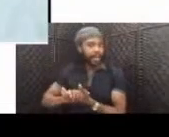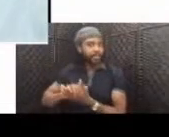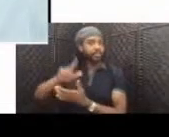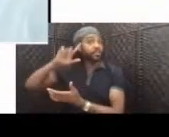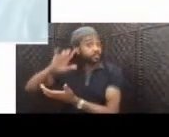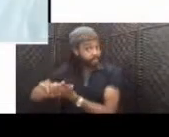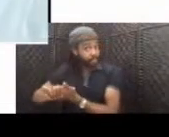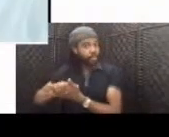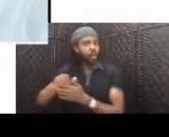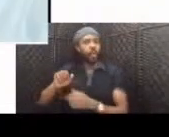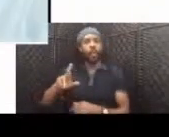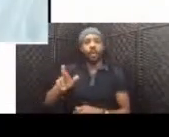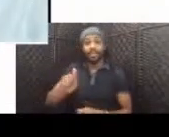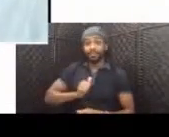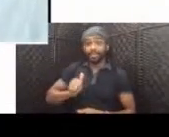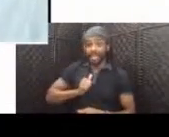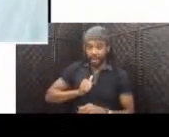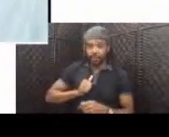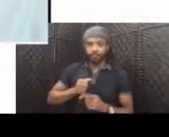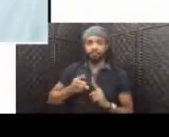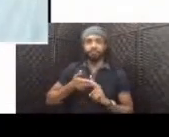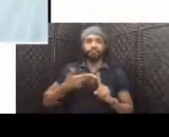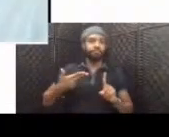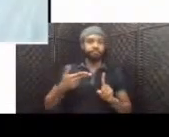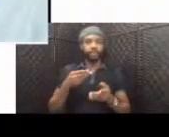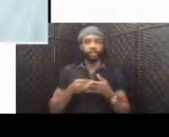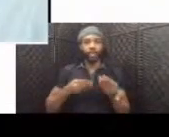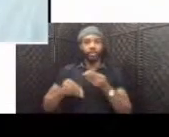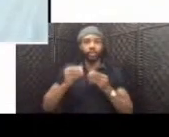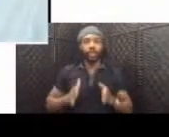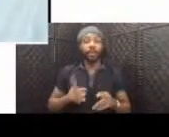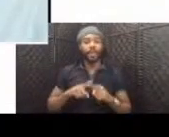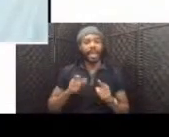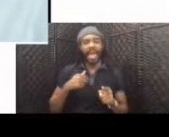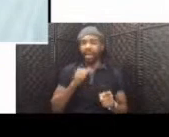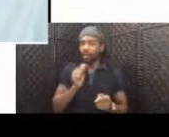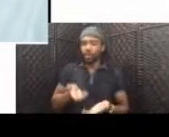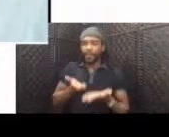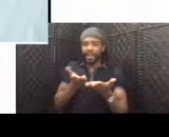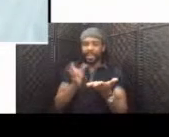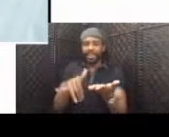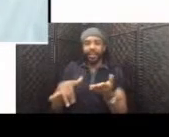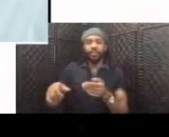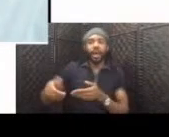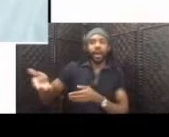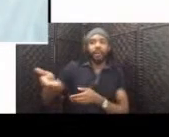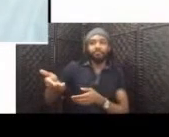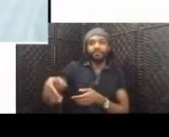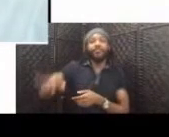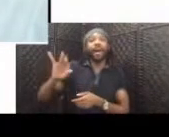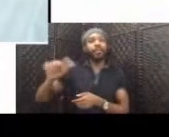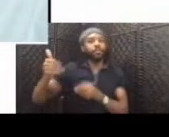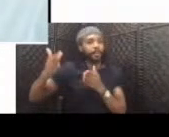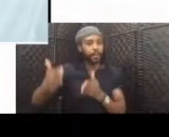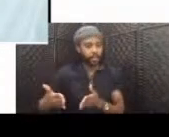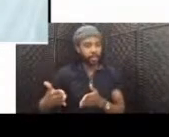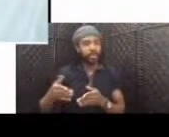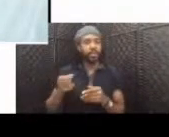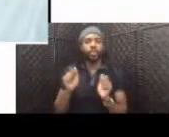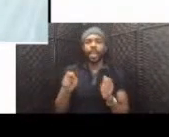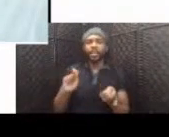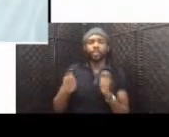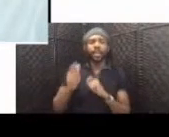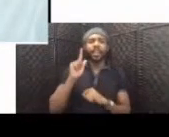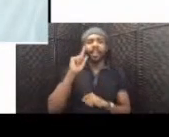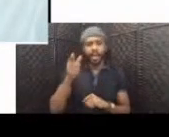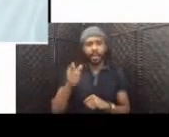don't recommend that through the whole campaign, but initially, if you need to be your own treasurer, that's totally fine. You can always change that later. But really just